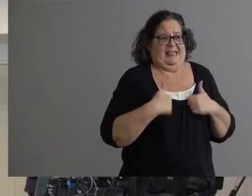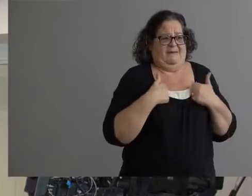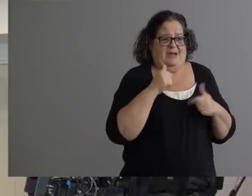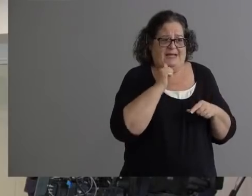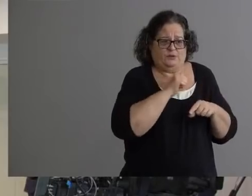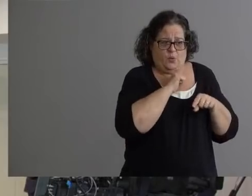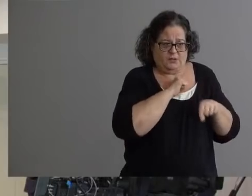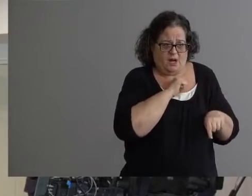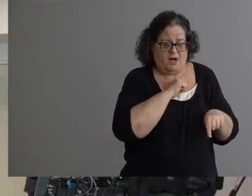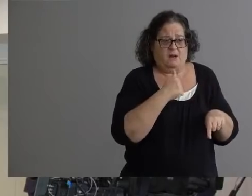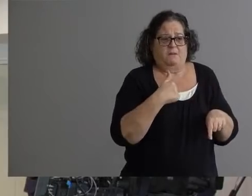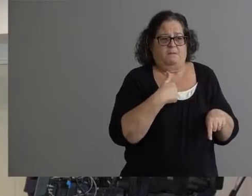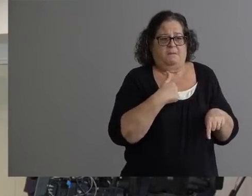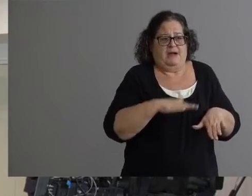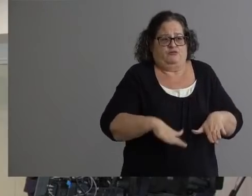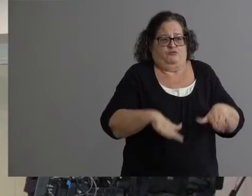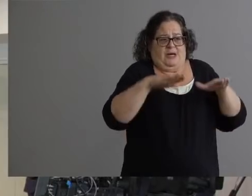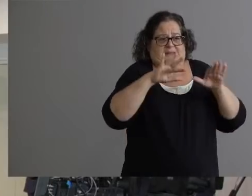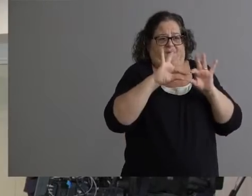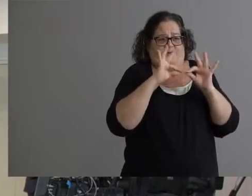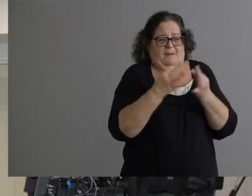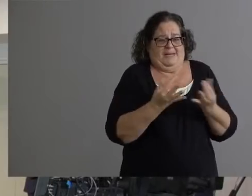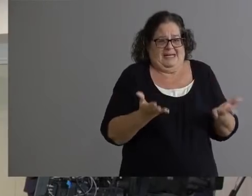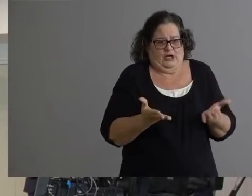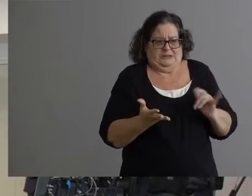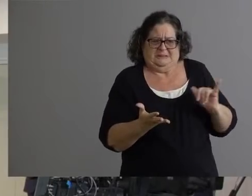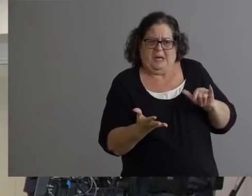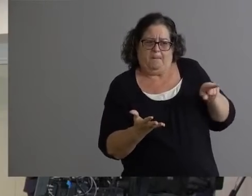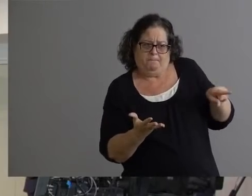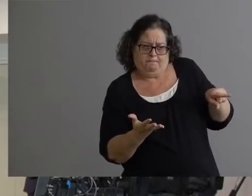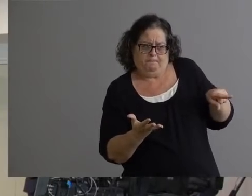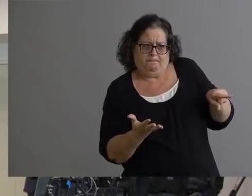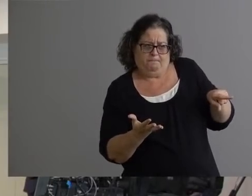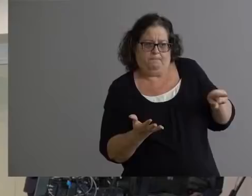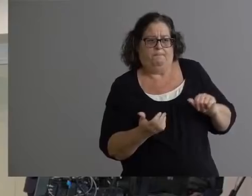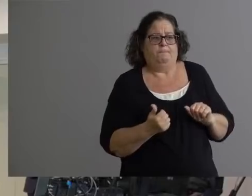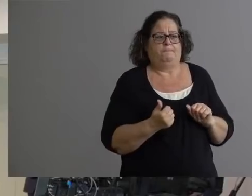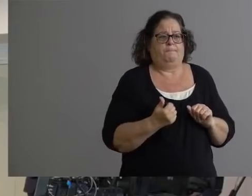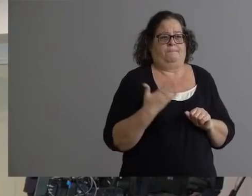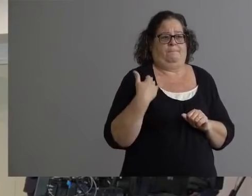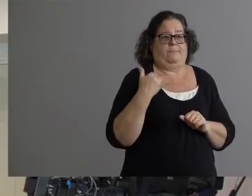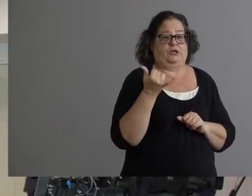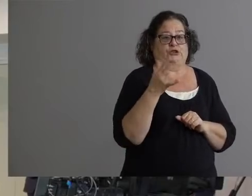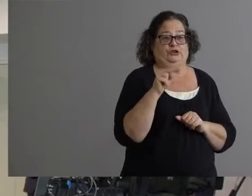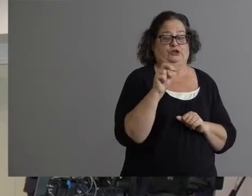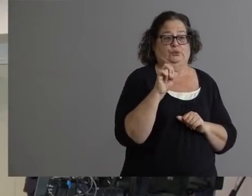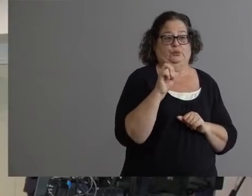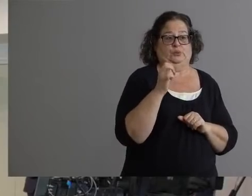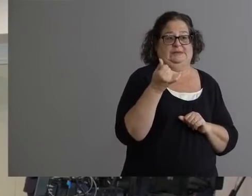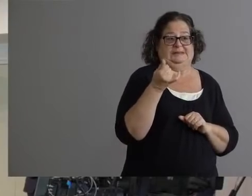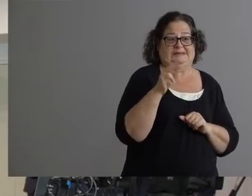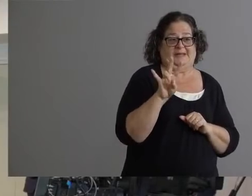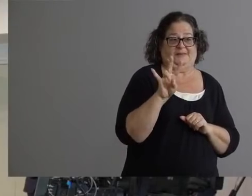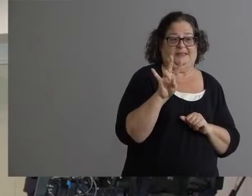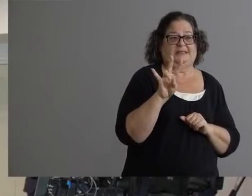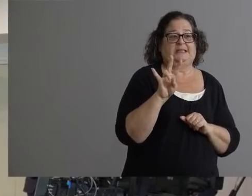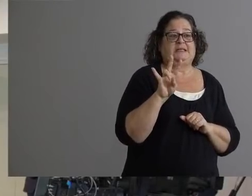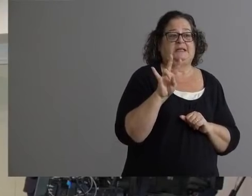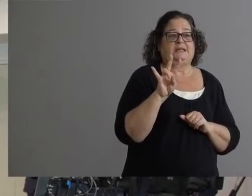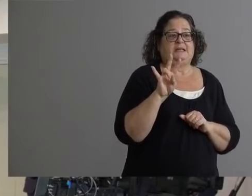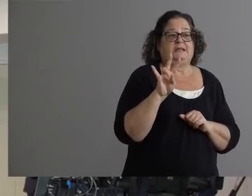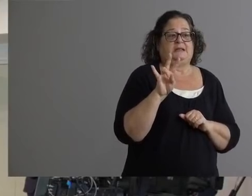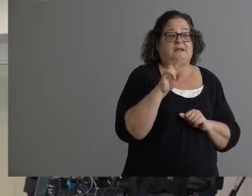did, on June 17th, there was an order in which Dr. Kara